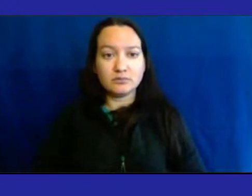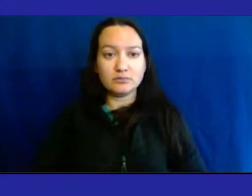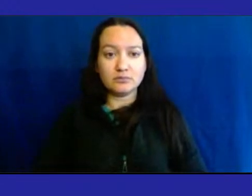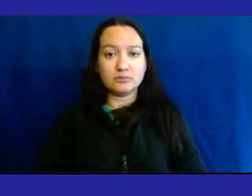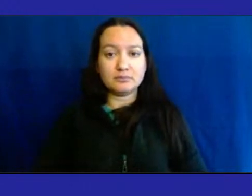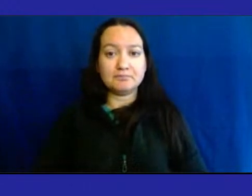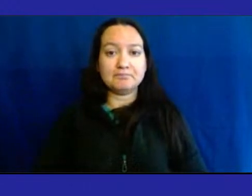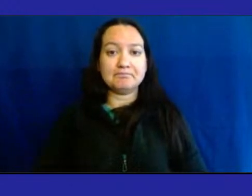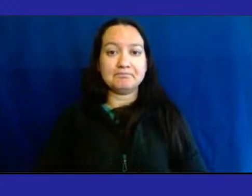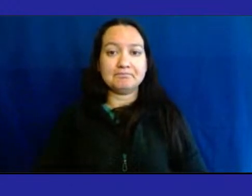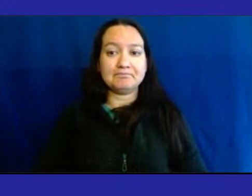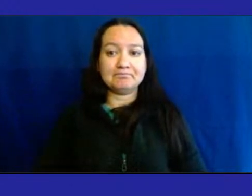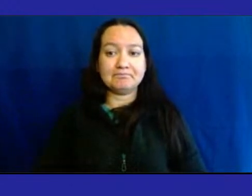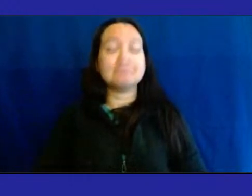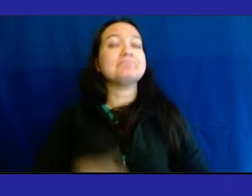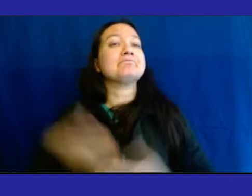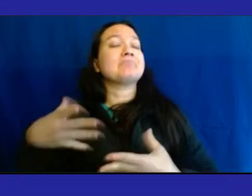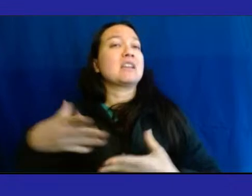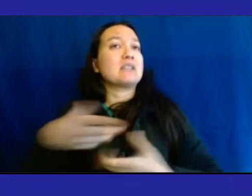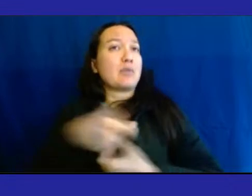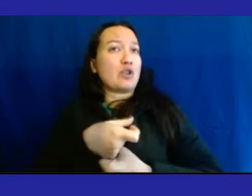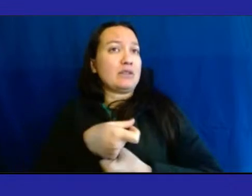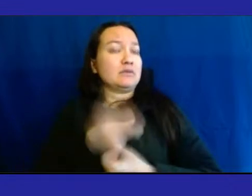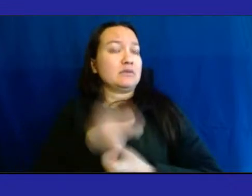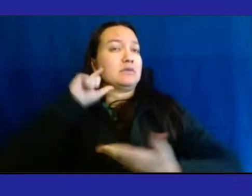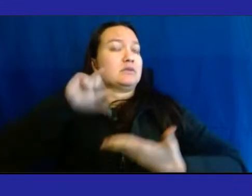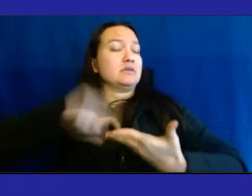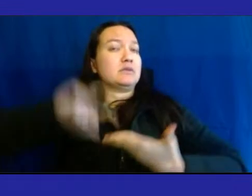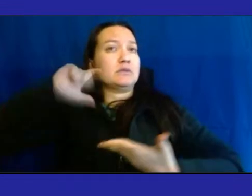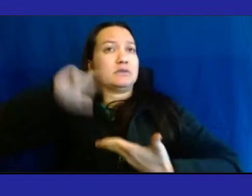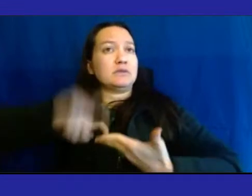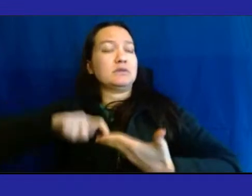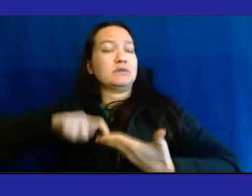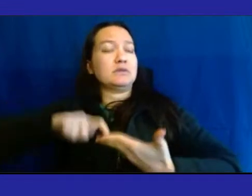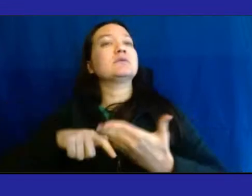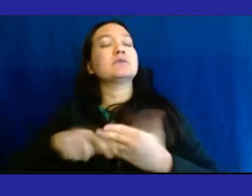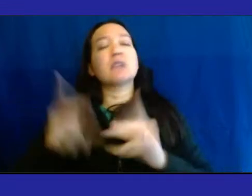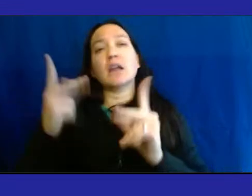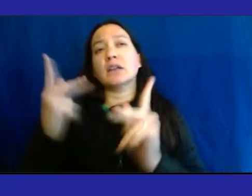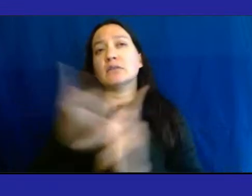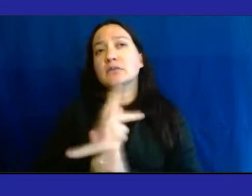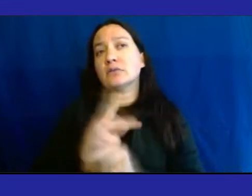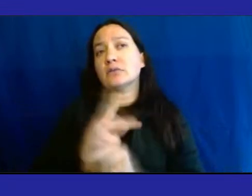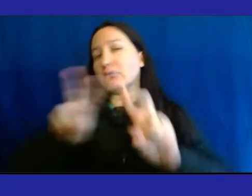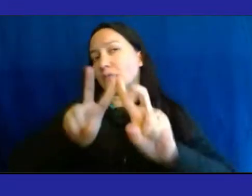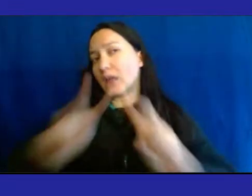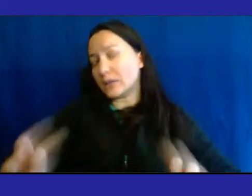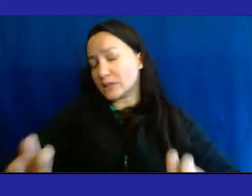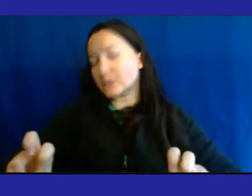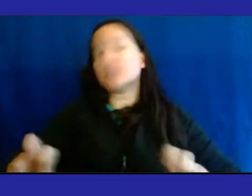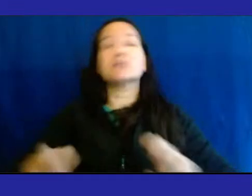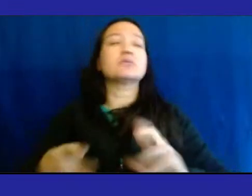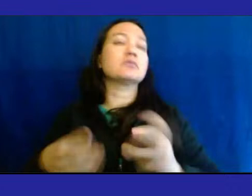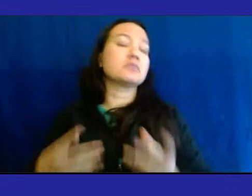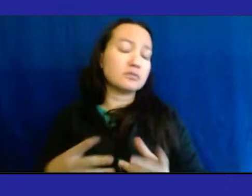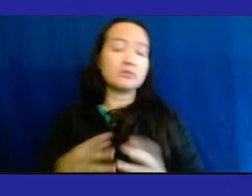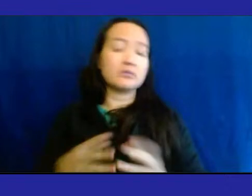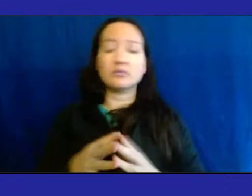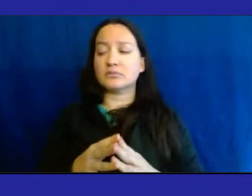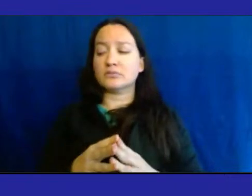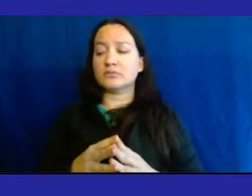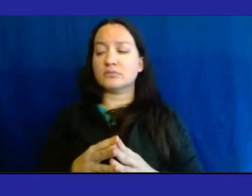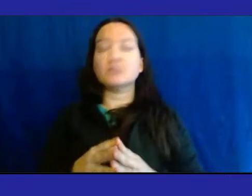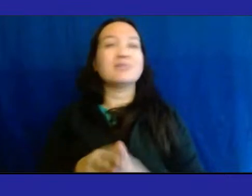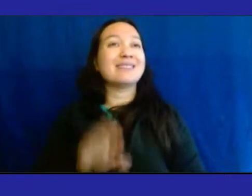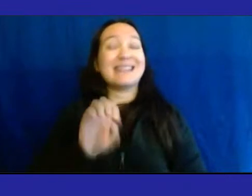So to summarize the findings of the analysis done related to the fact that we changed the